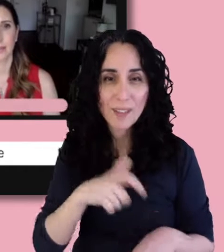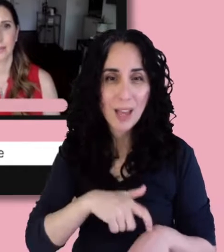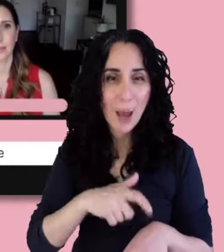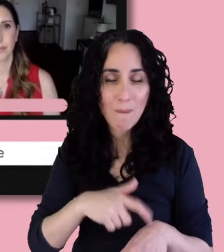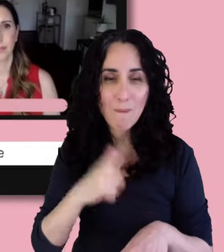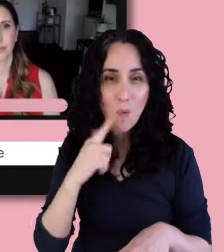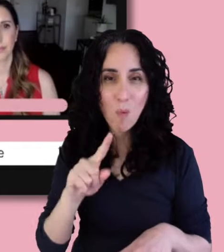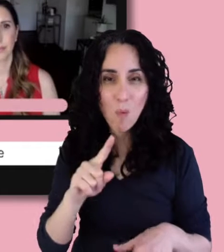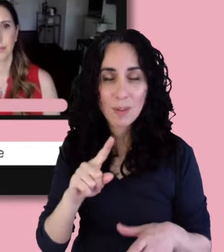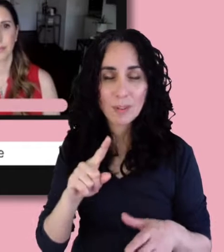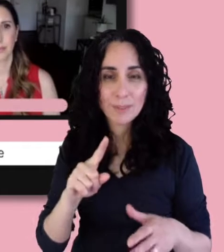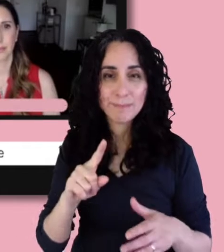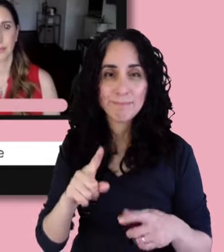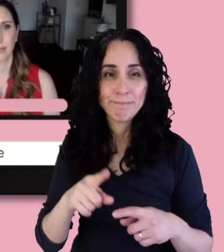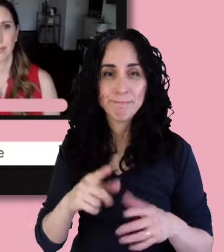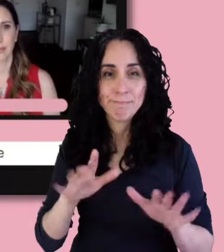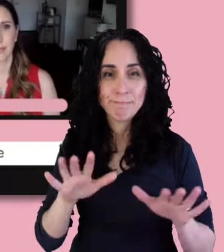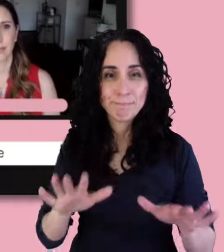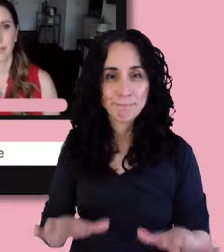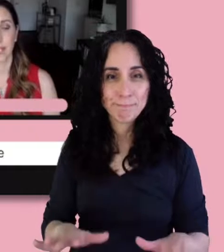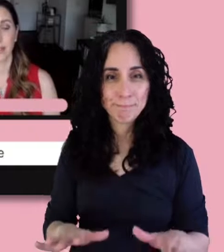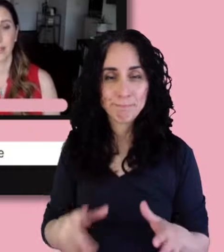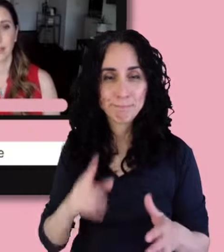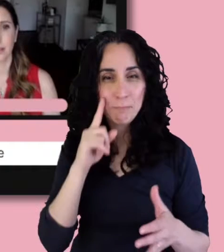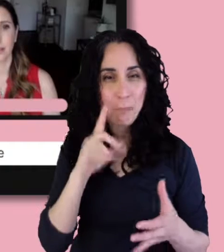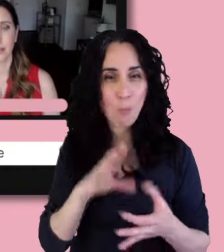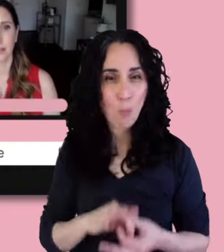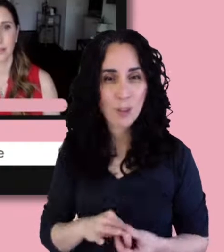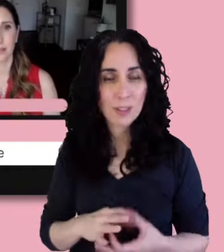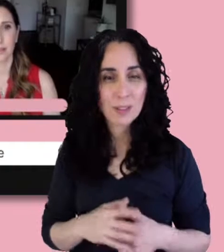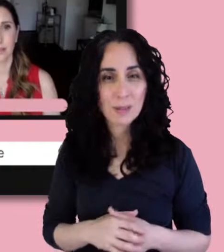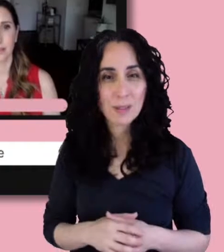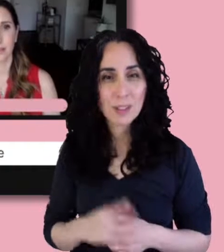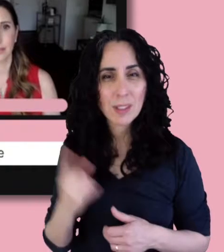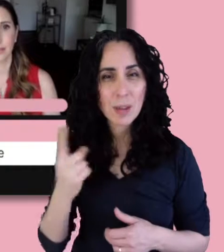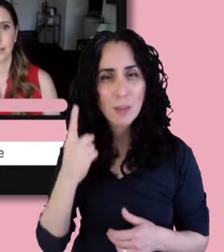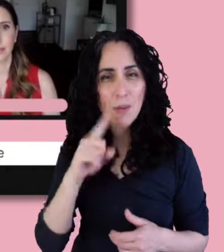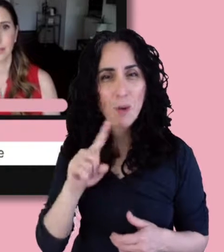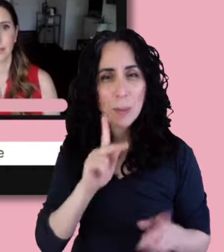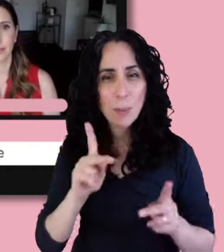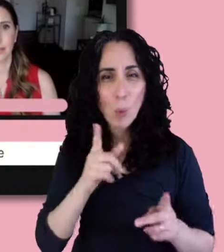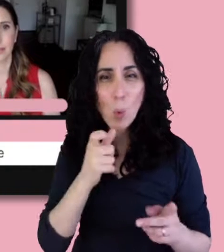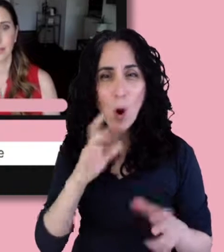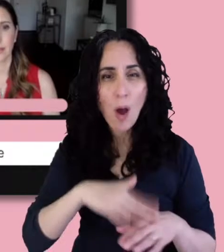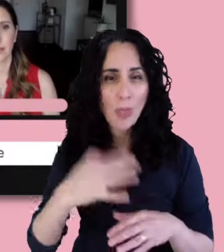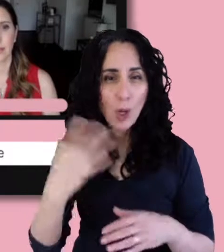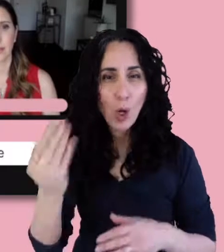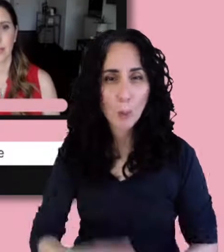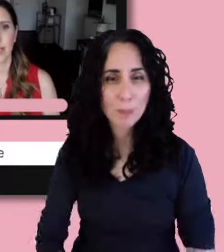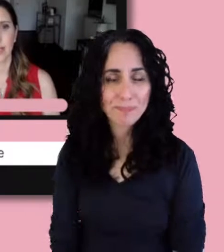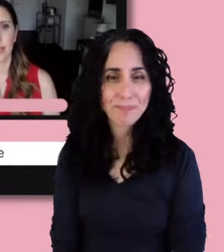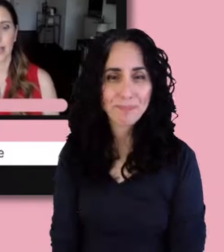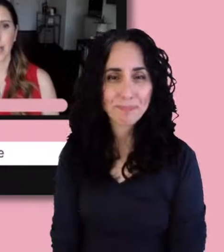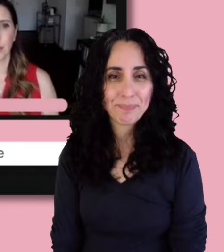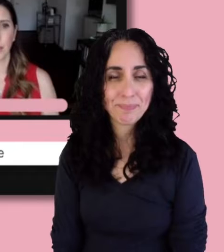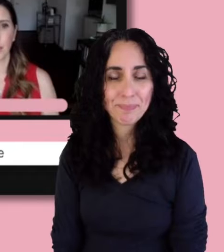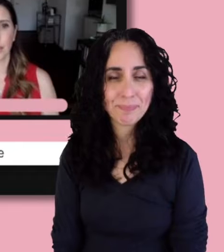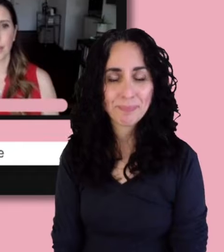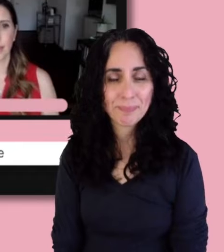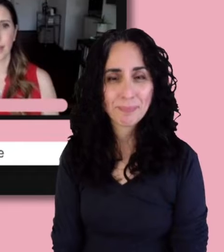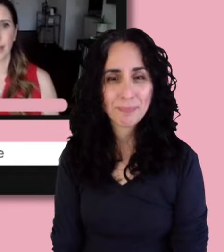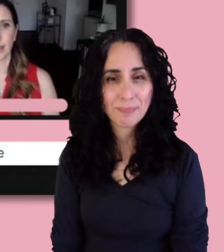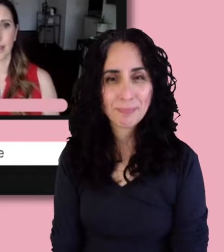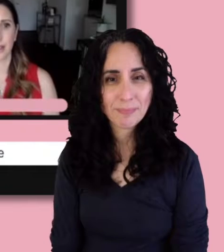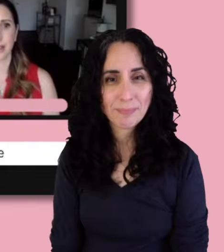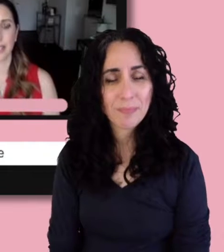have time to just kind of be present in that moment, like something for people that are on the go. Yeah, I'm really